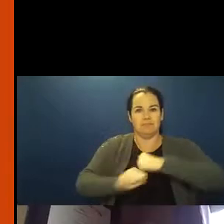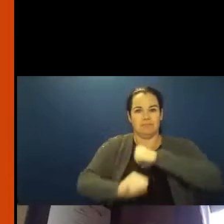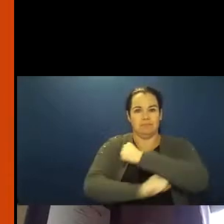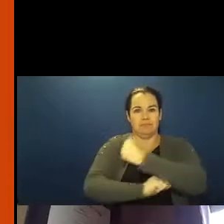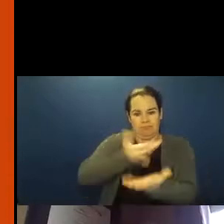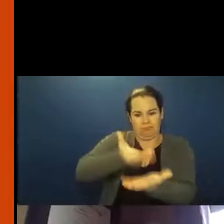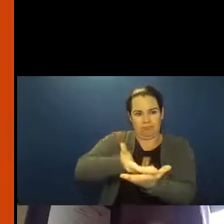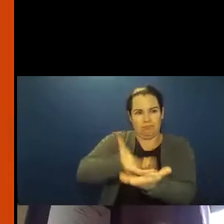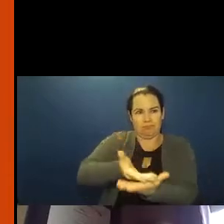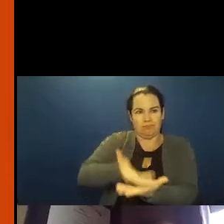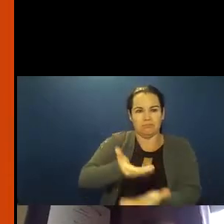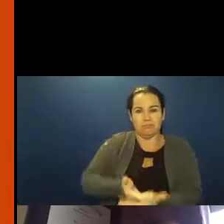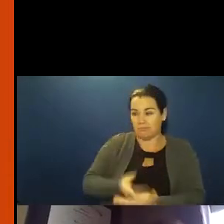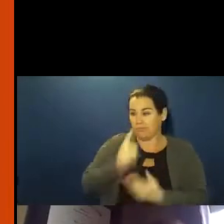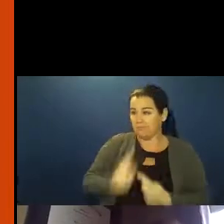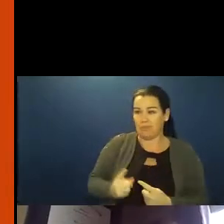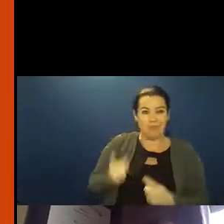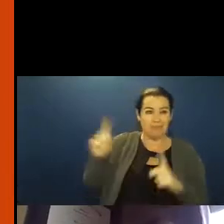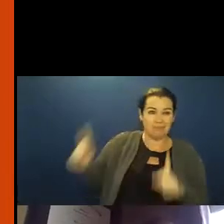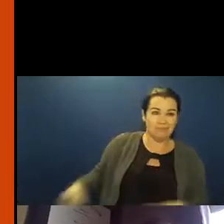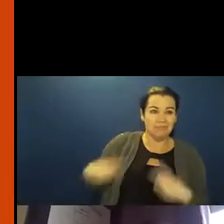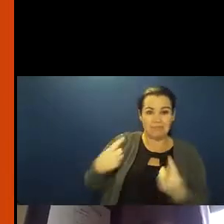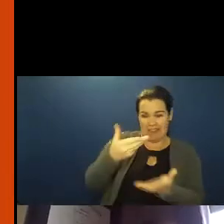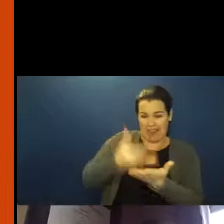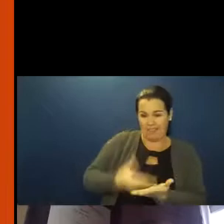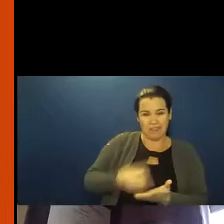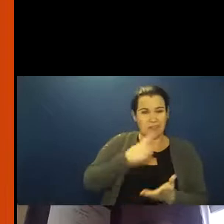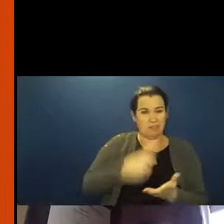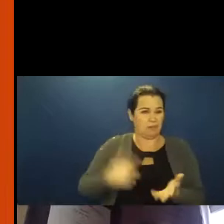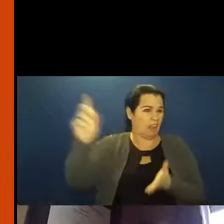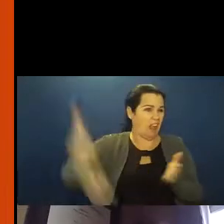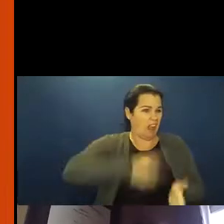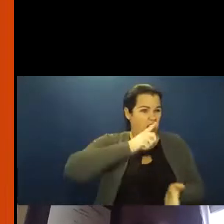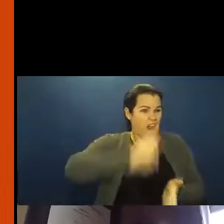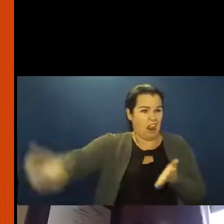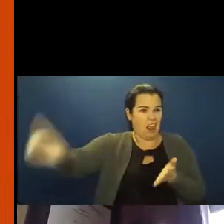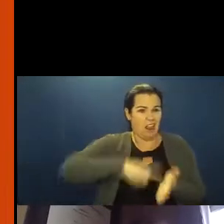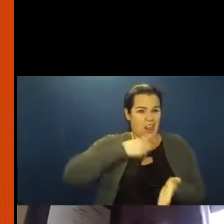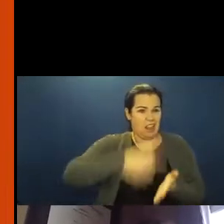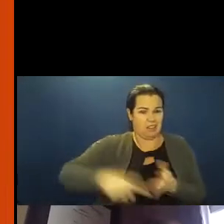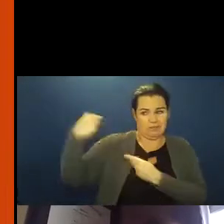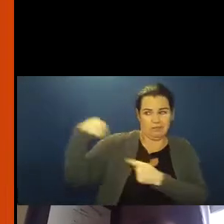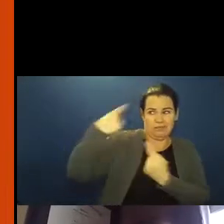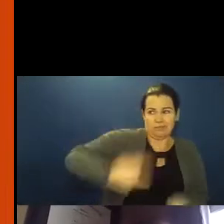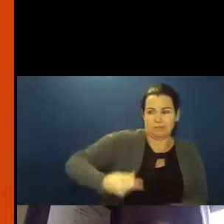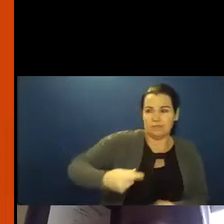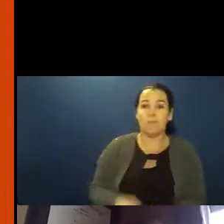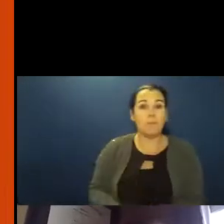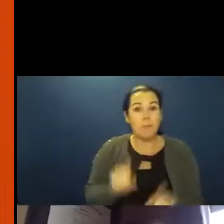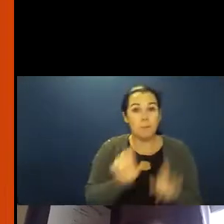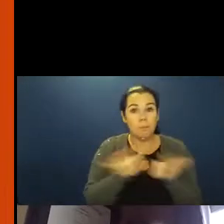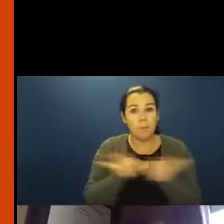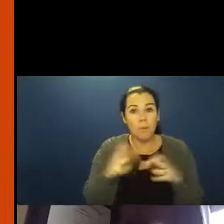evidence that has been under attack. But it's not just evidence, it's also messaging and connectivity. And that is going to